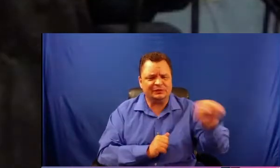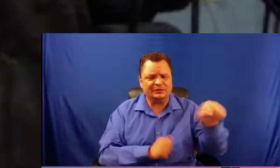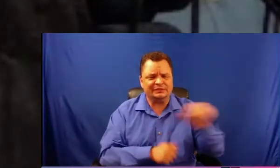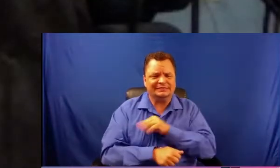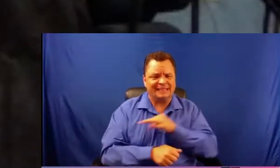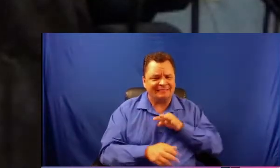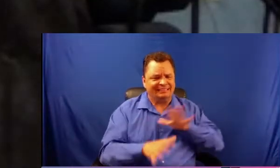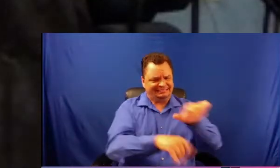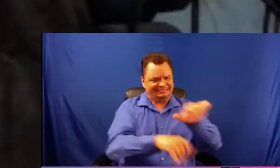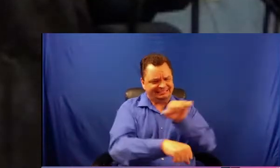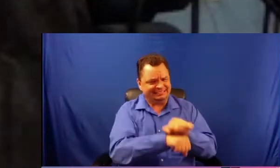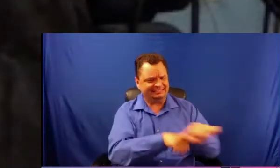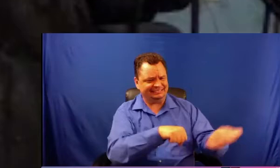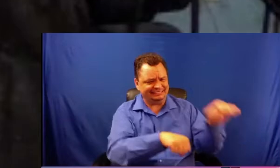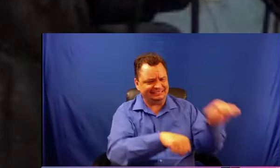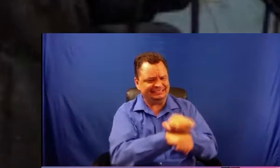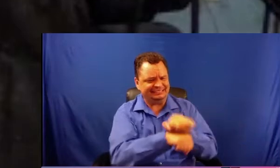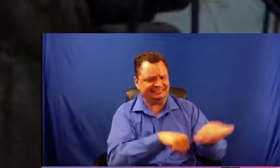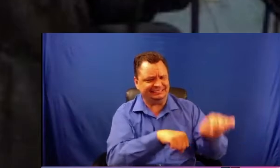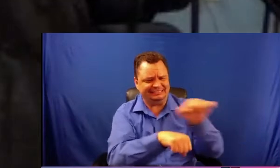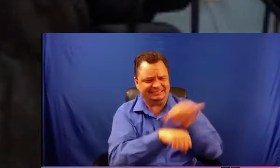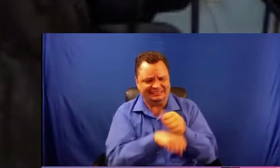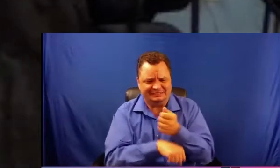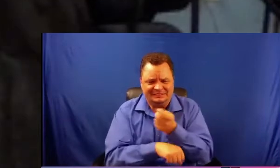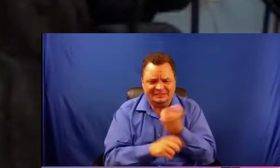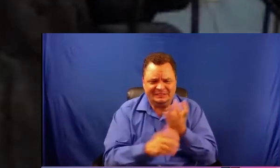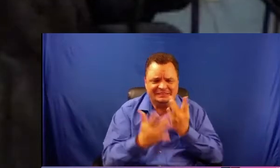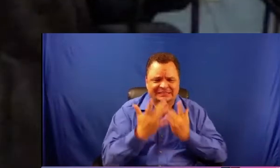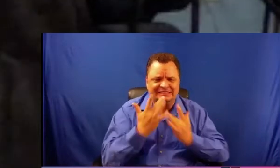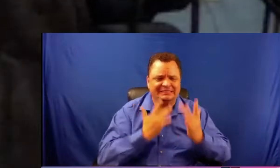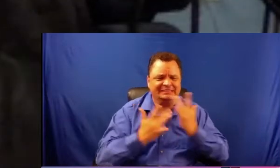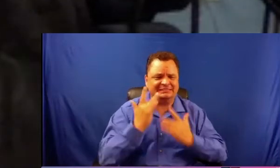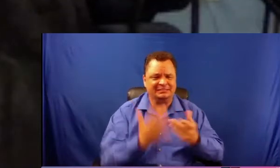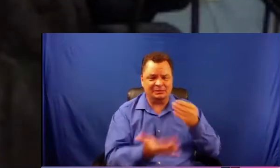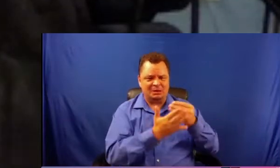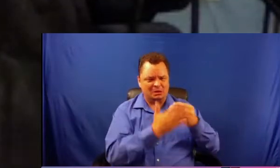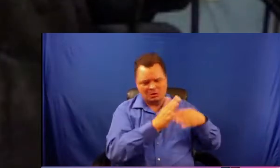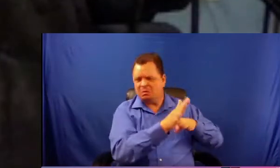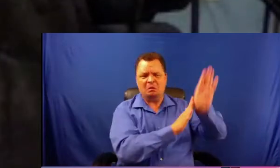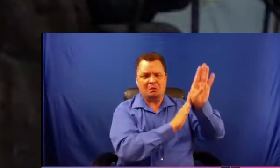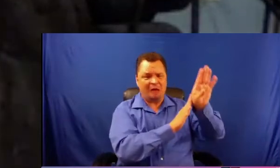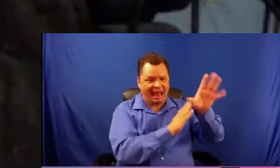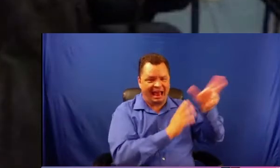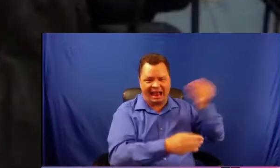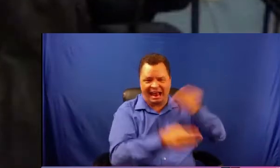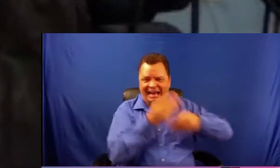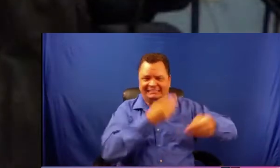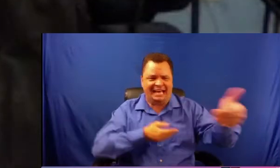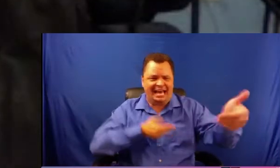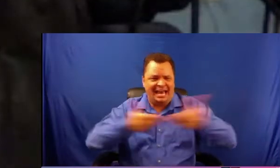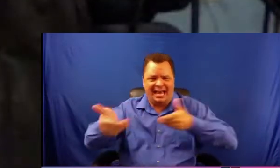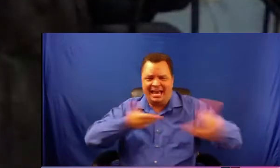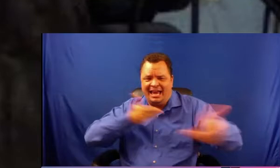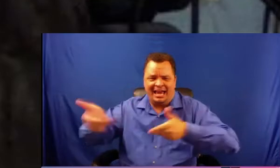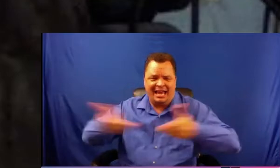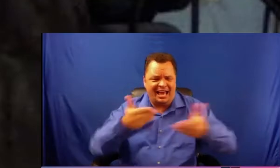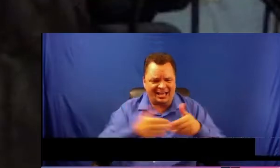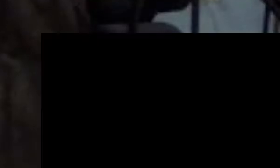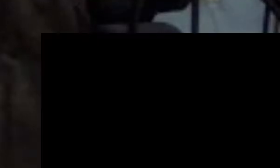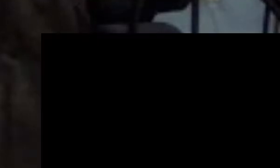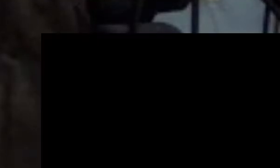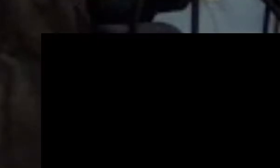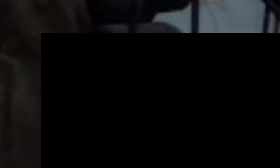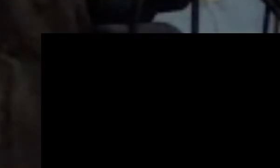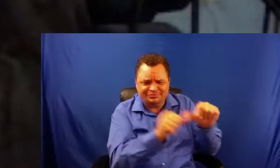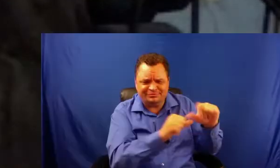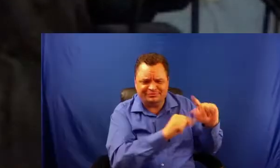this grant has helped us ramp up to maintain and to levels that we need. And what